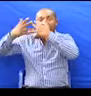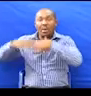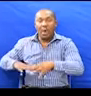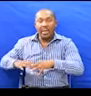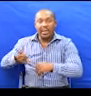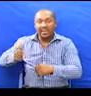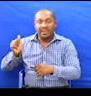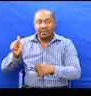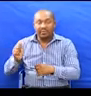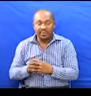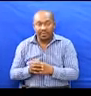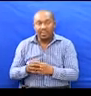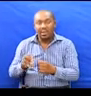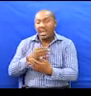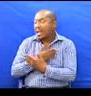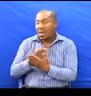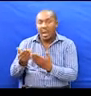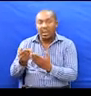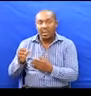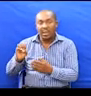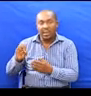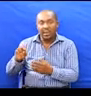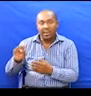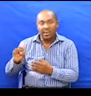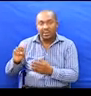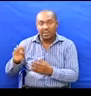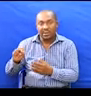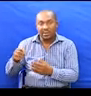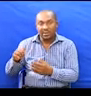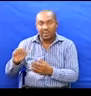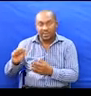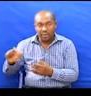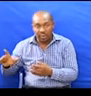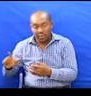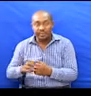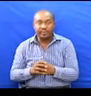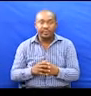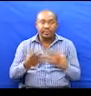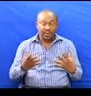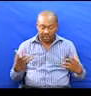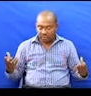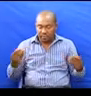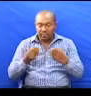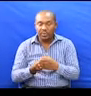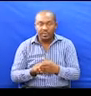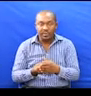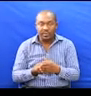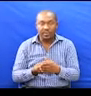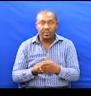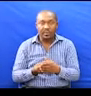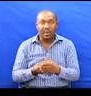student, when these essential amino acids join together by the bond known as peptide